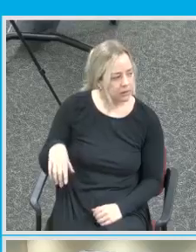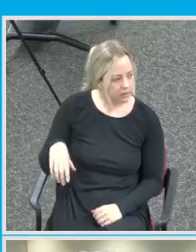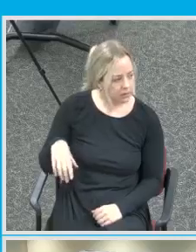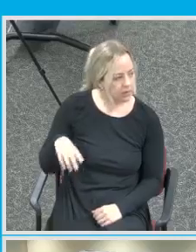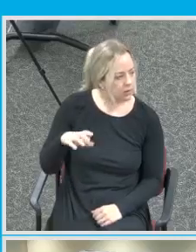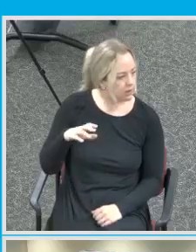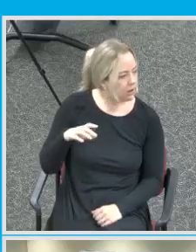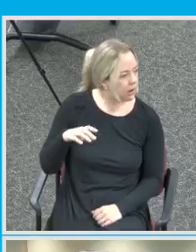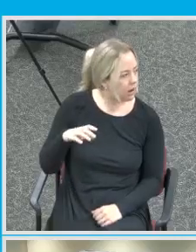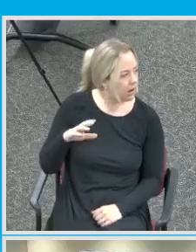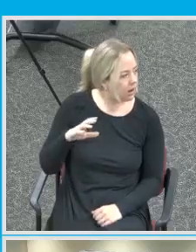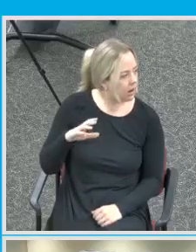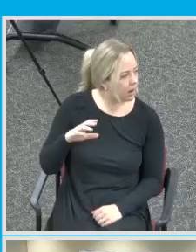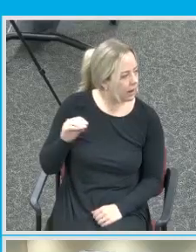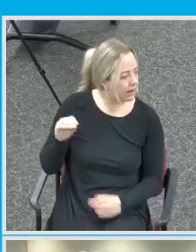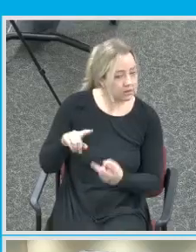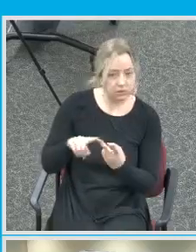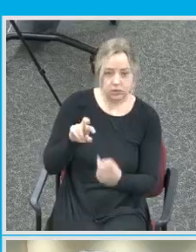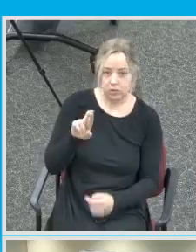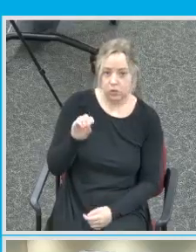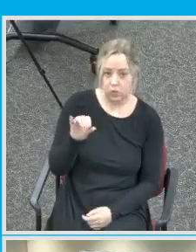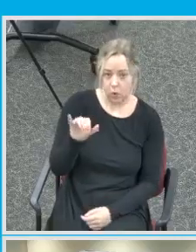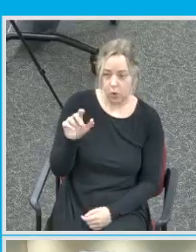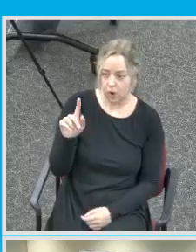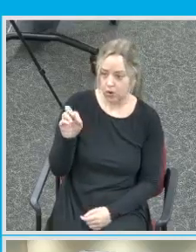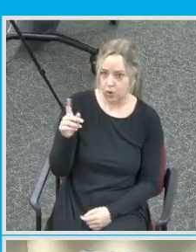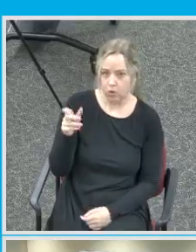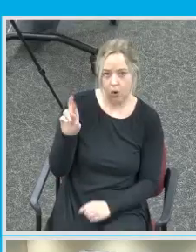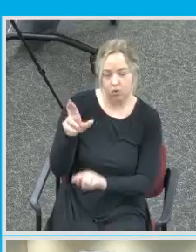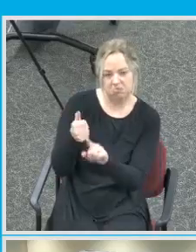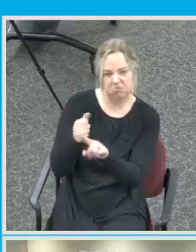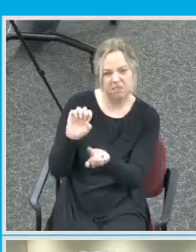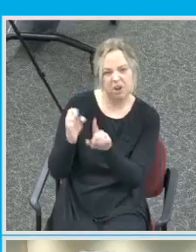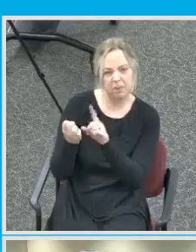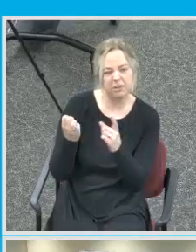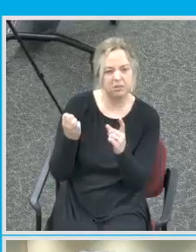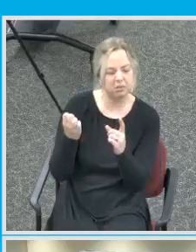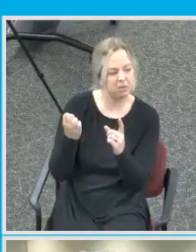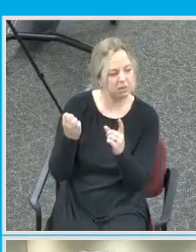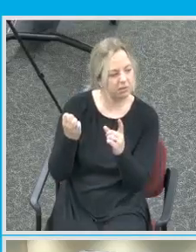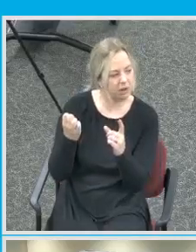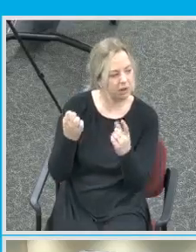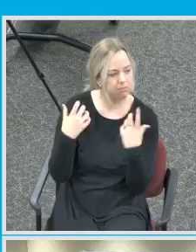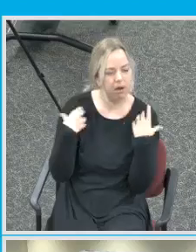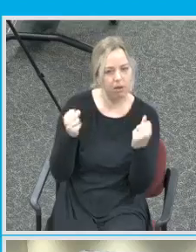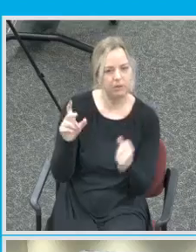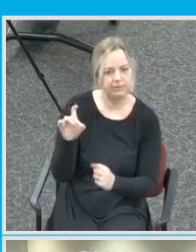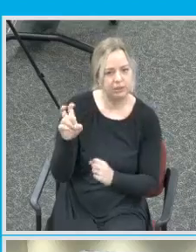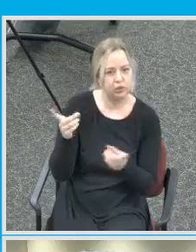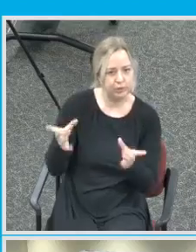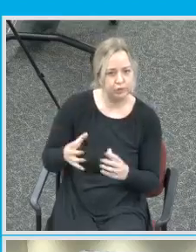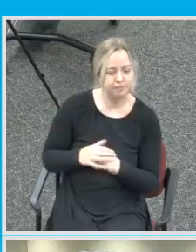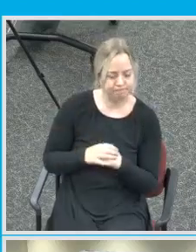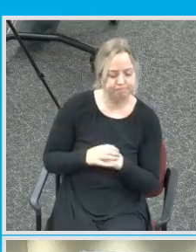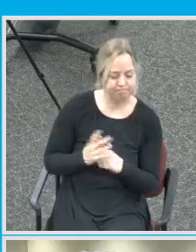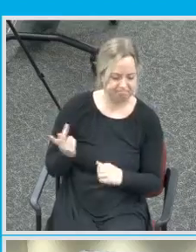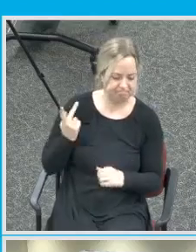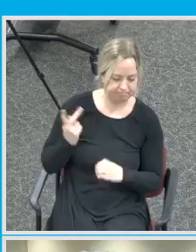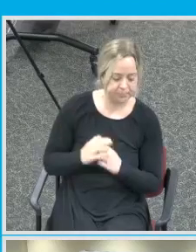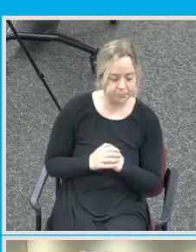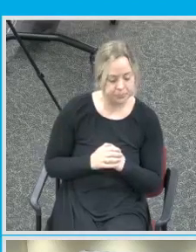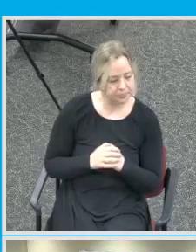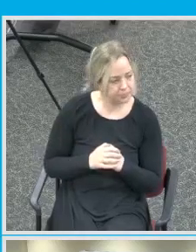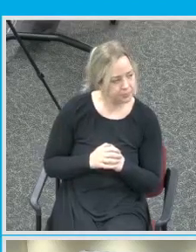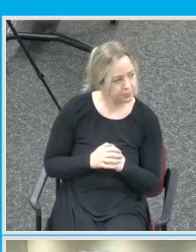agency. I'm Roy. Yeah, Roy Kroger, the Environmental Health Division Director. All right, so in